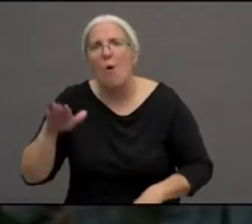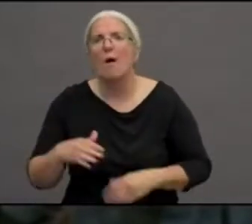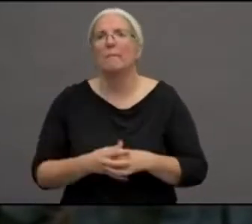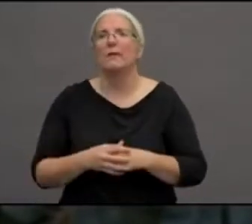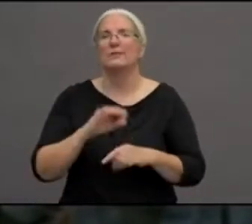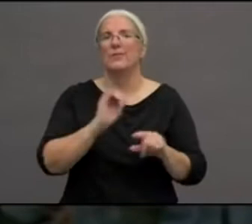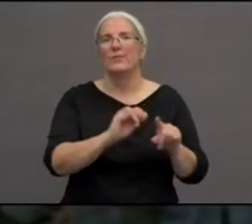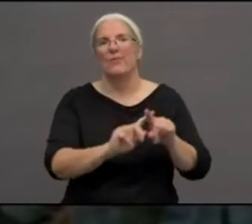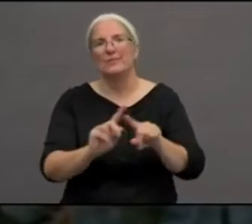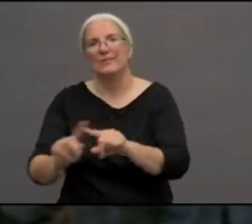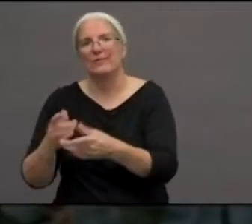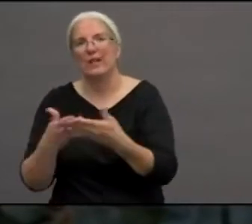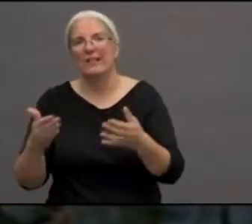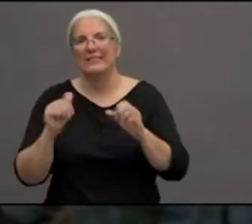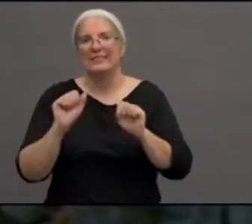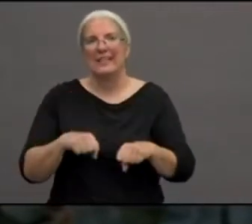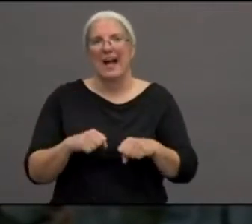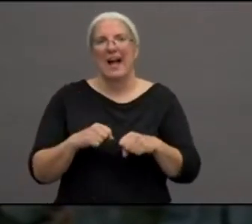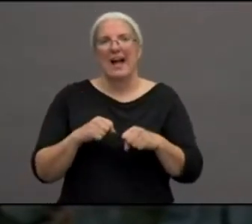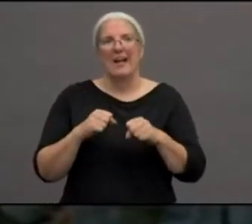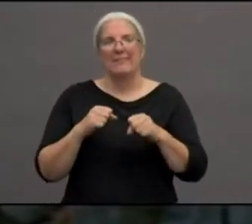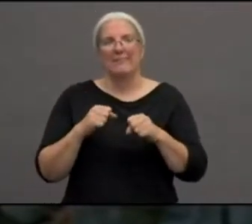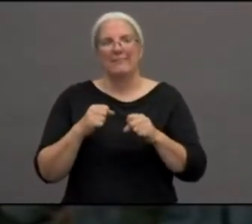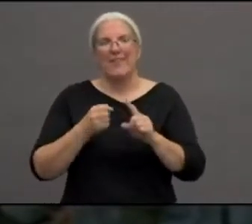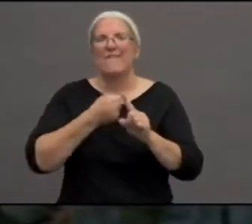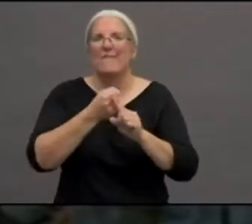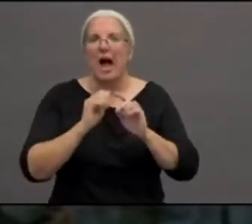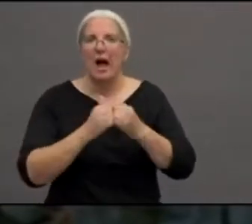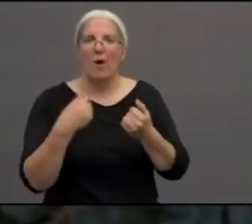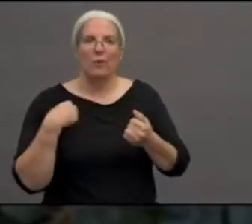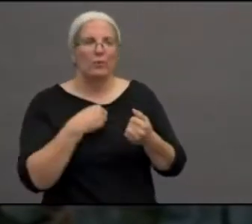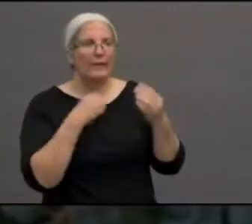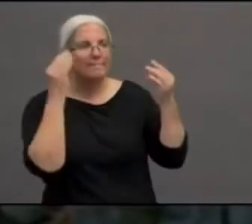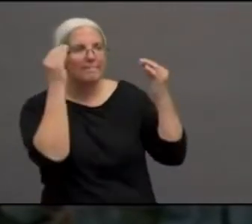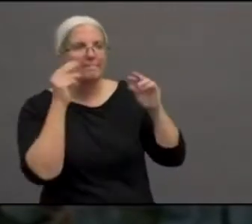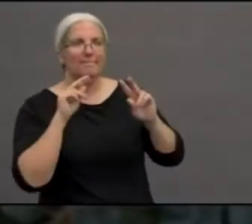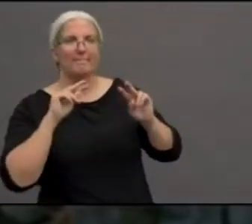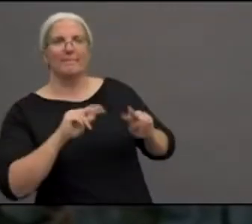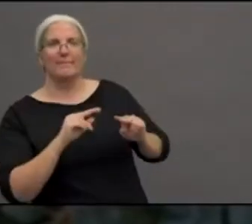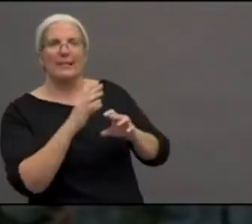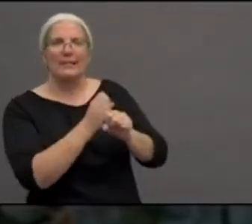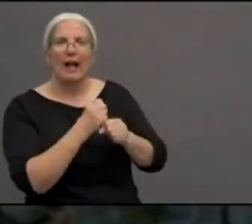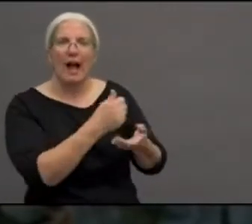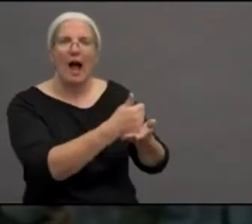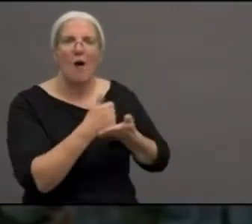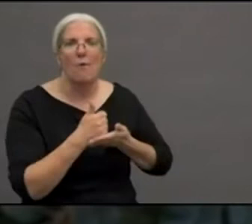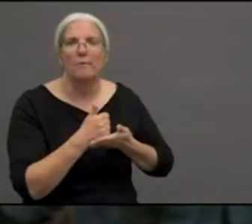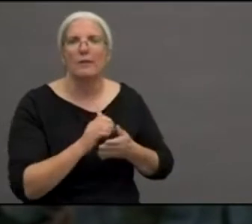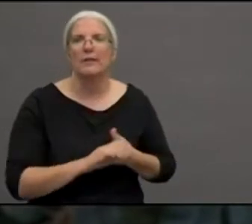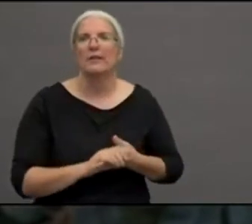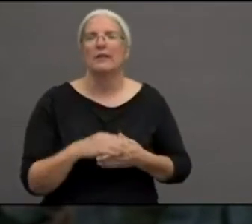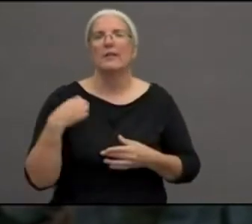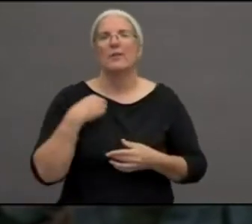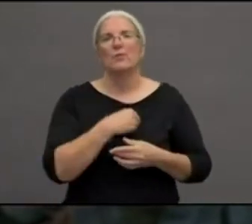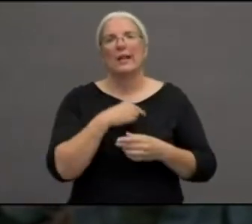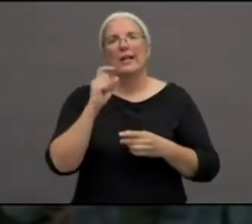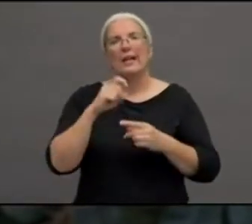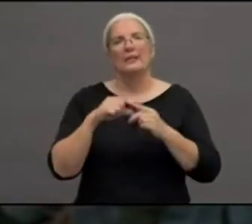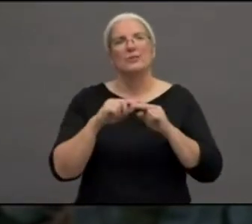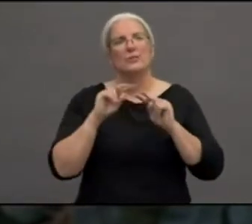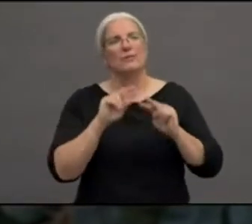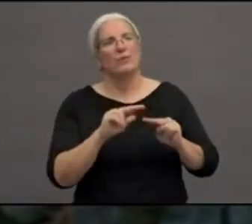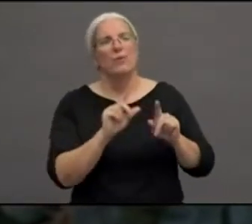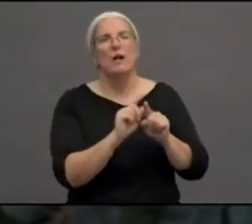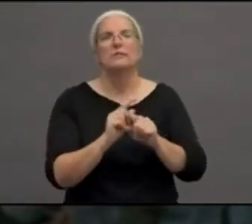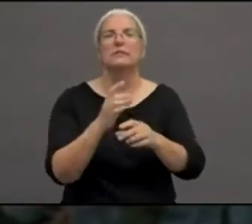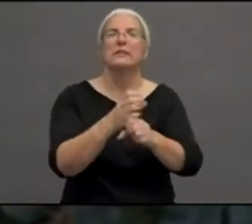on how we view therapy and how we view when we seek support. We don't want to feel that we're